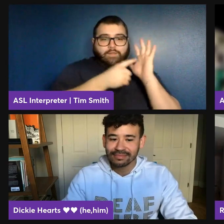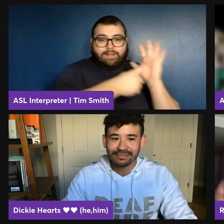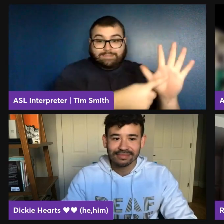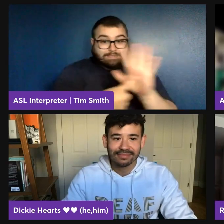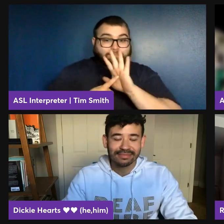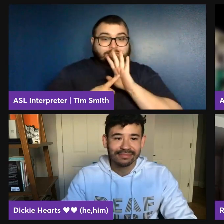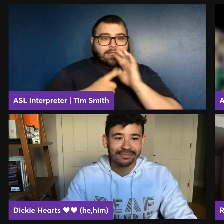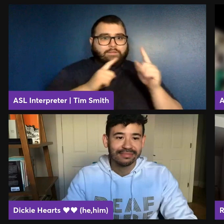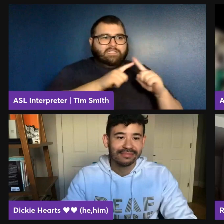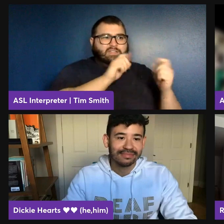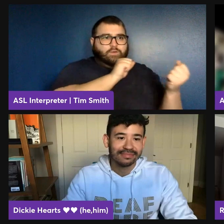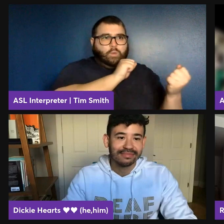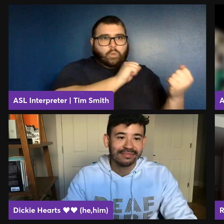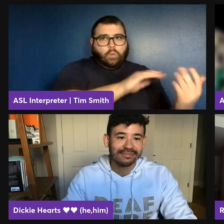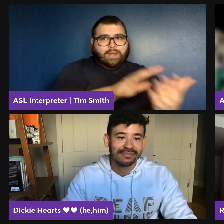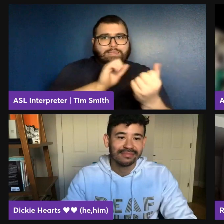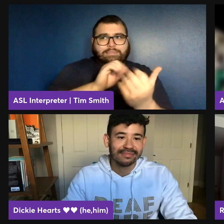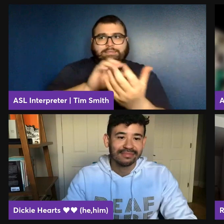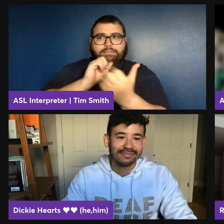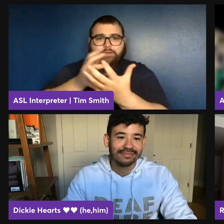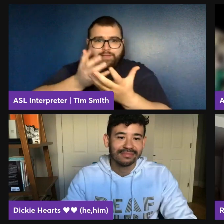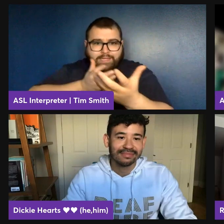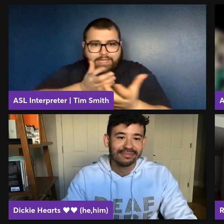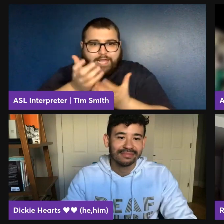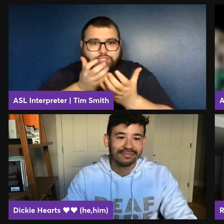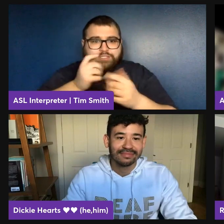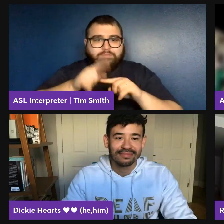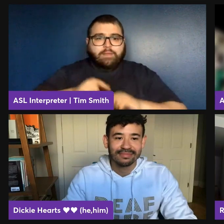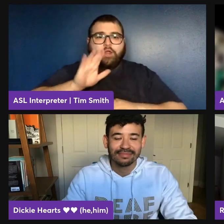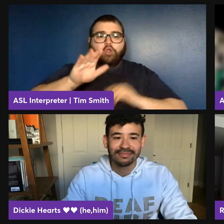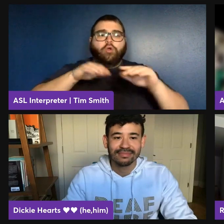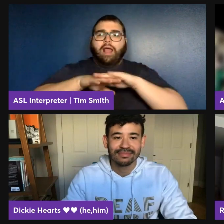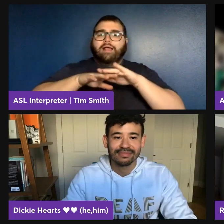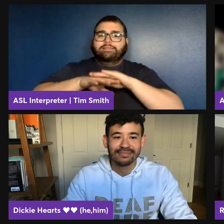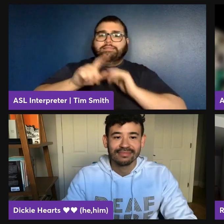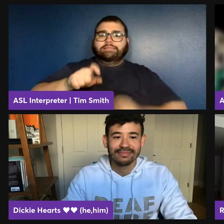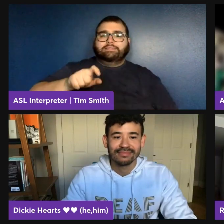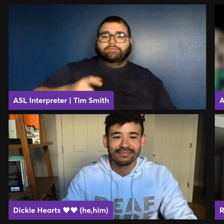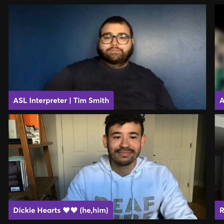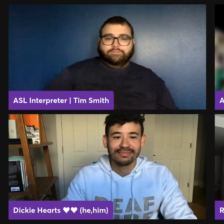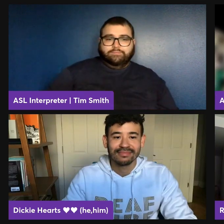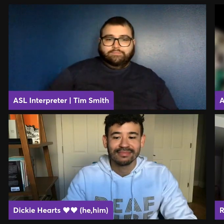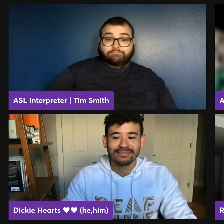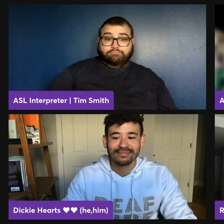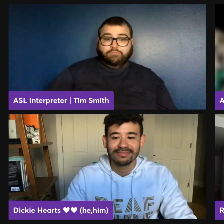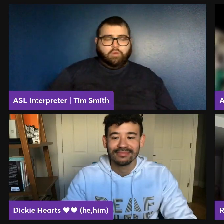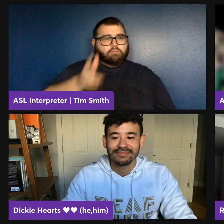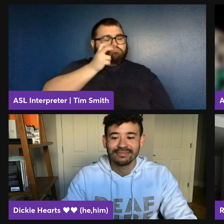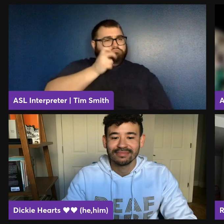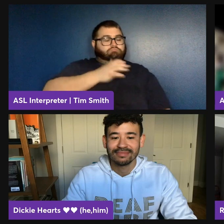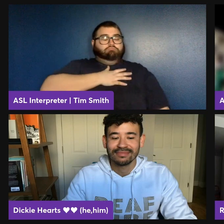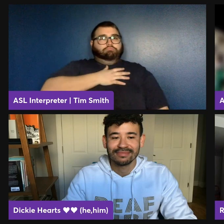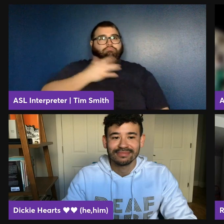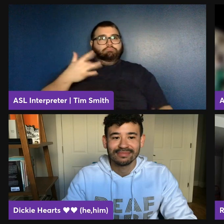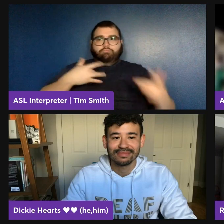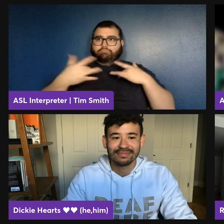these different ways of engaging depending on what your access needs were. And that was so exciting to me. And I just thought,